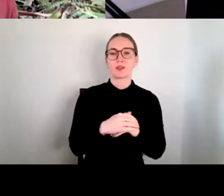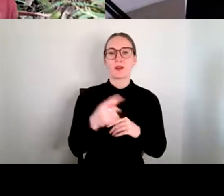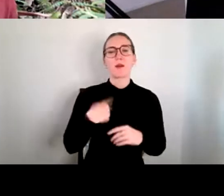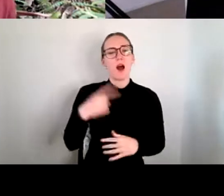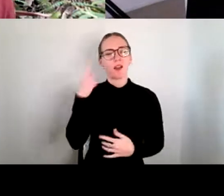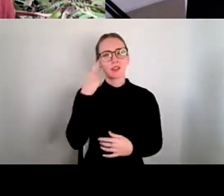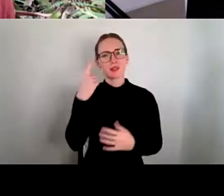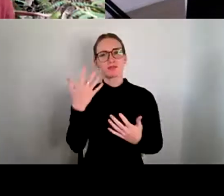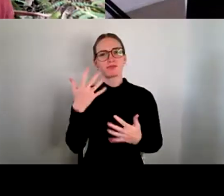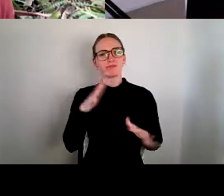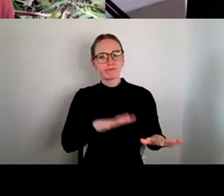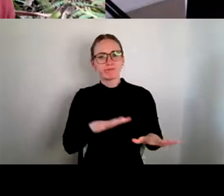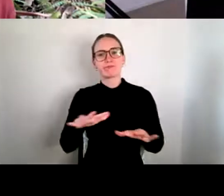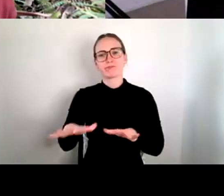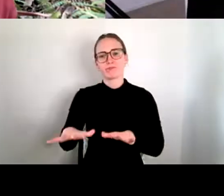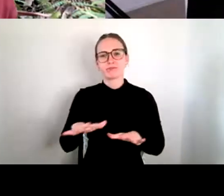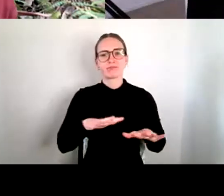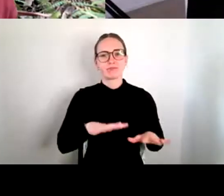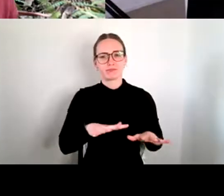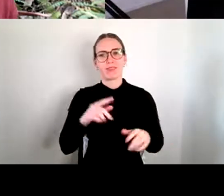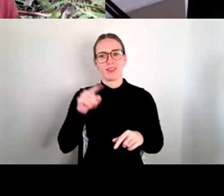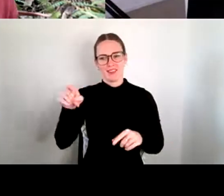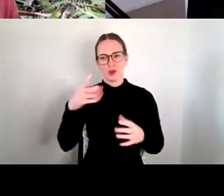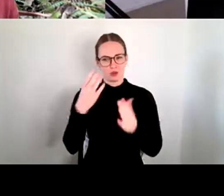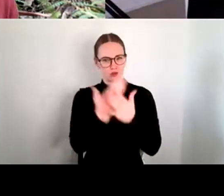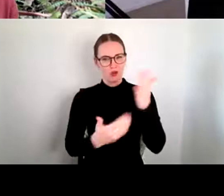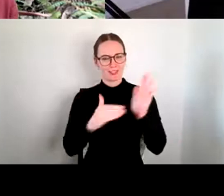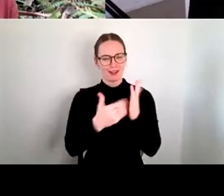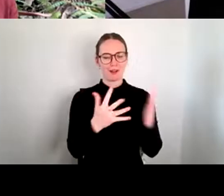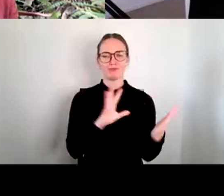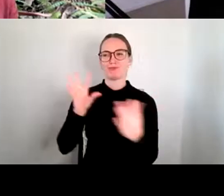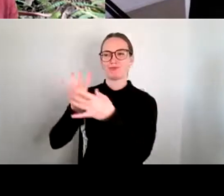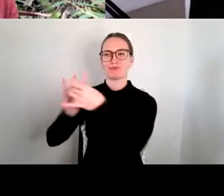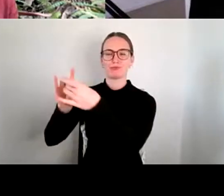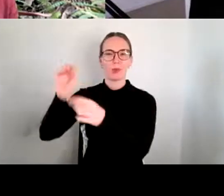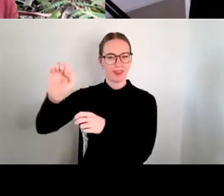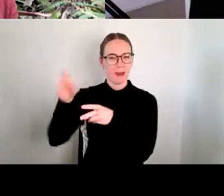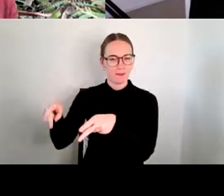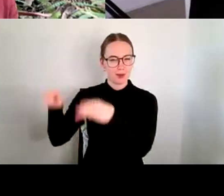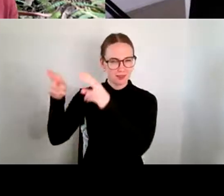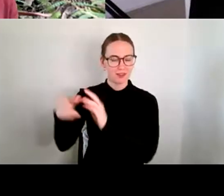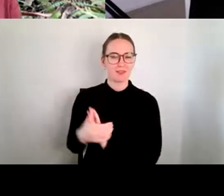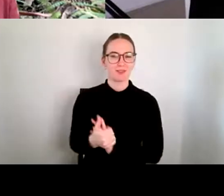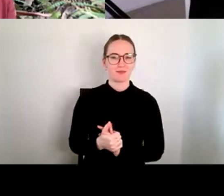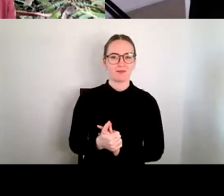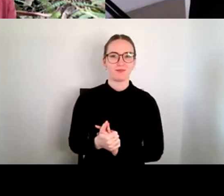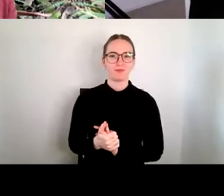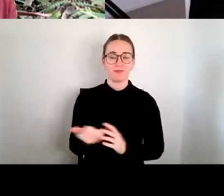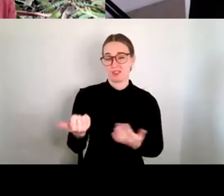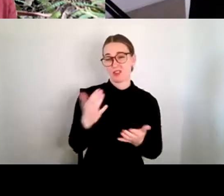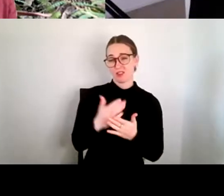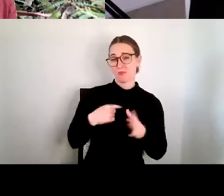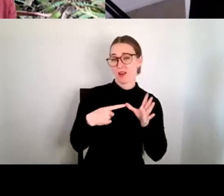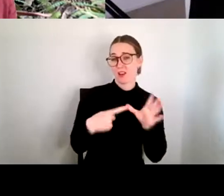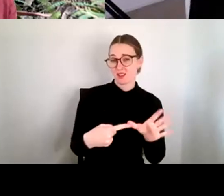stories are now embedded into that building. And I guess the reason I went to that example is my answer to your question, Alana, is